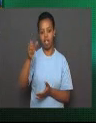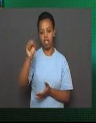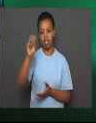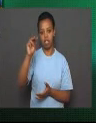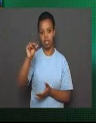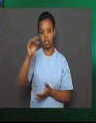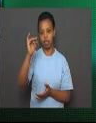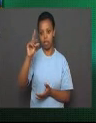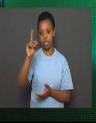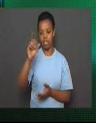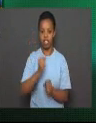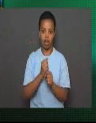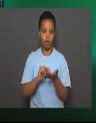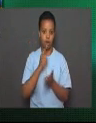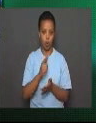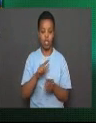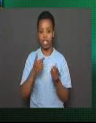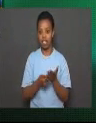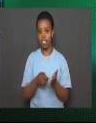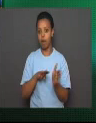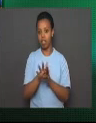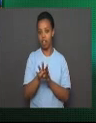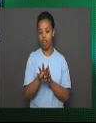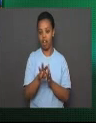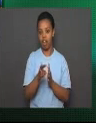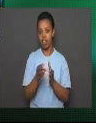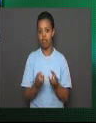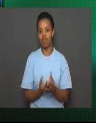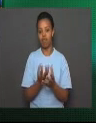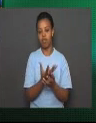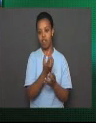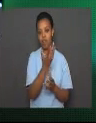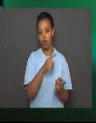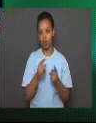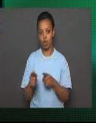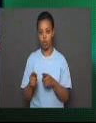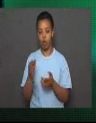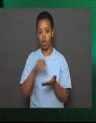Bacteria are incubated with the recombinant plasmids.